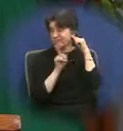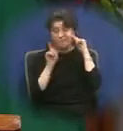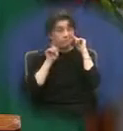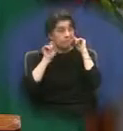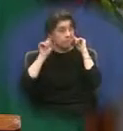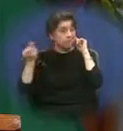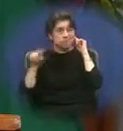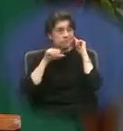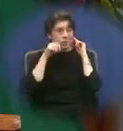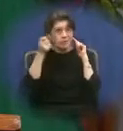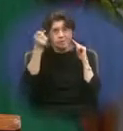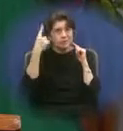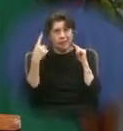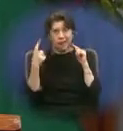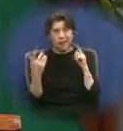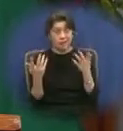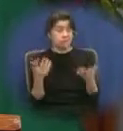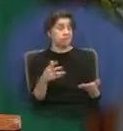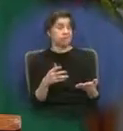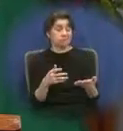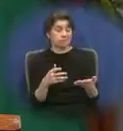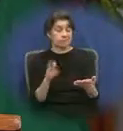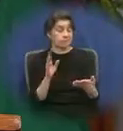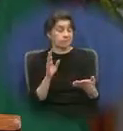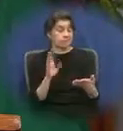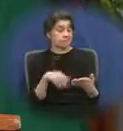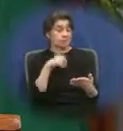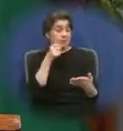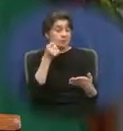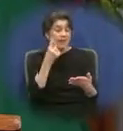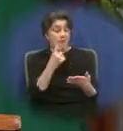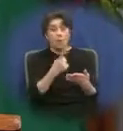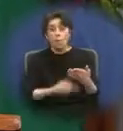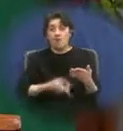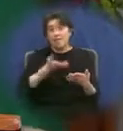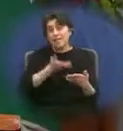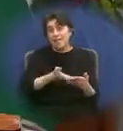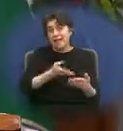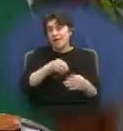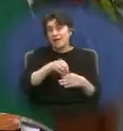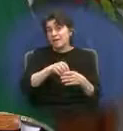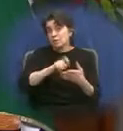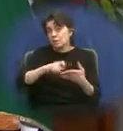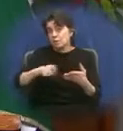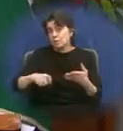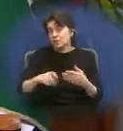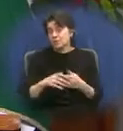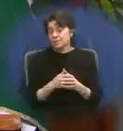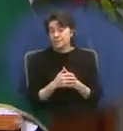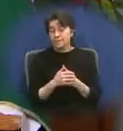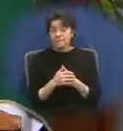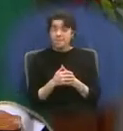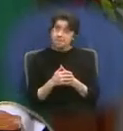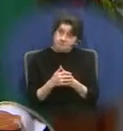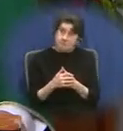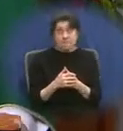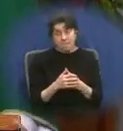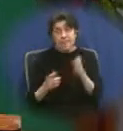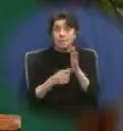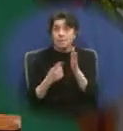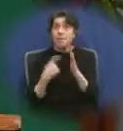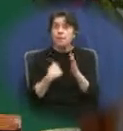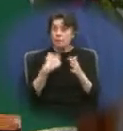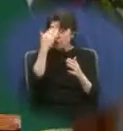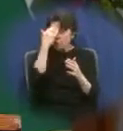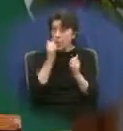or continue to comprehend what is really being understood, what was really being said. And sometimes we know in